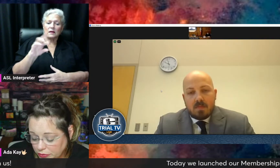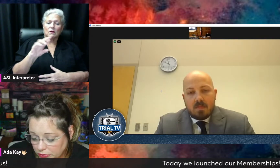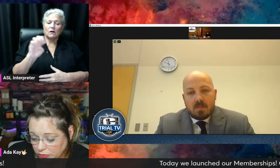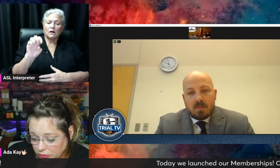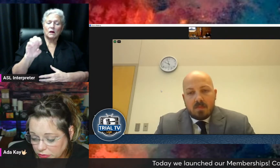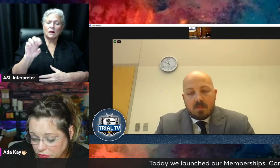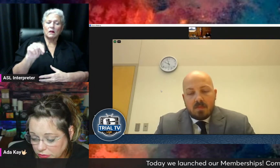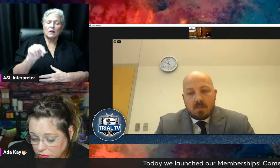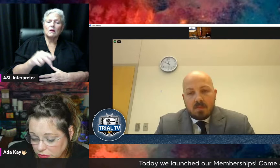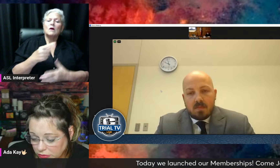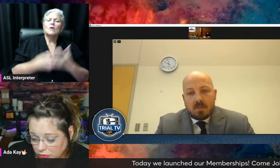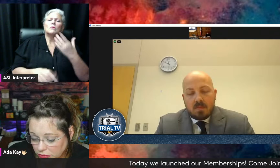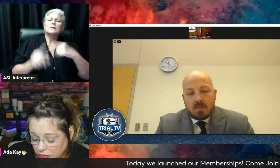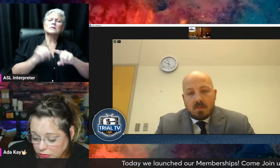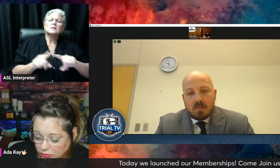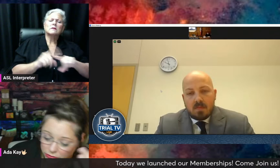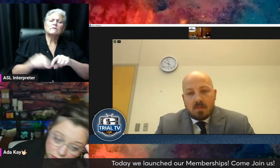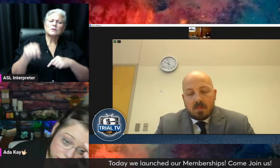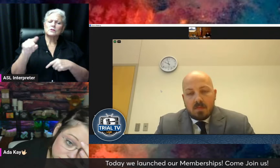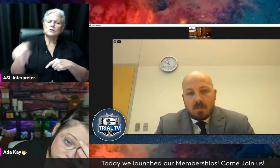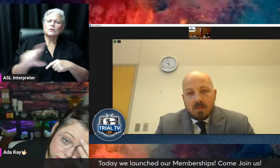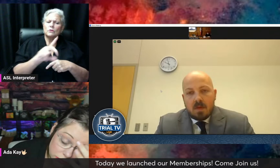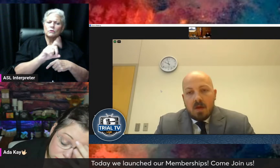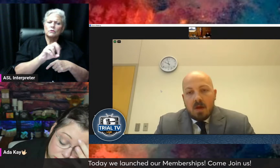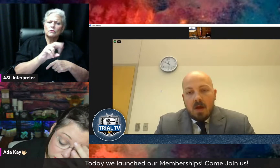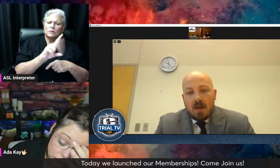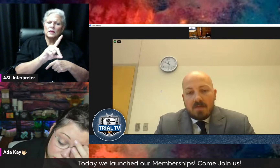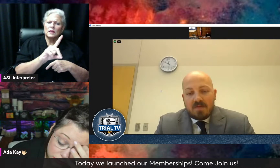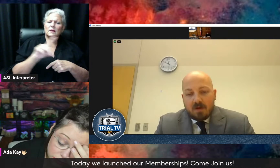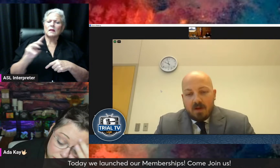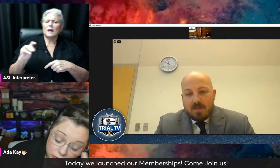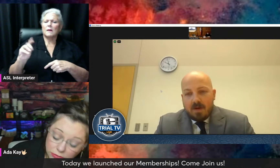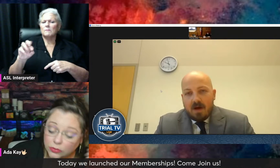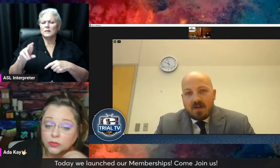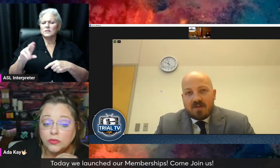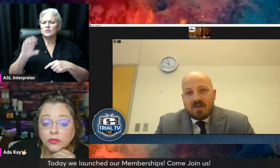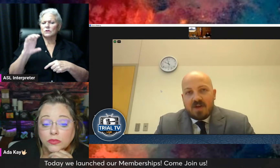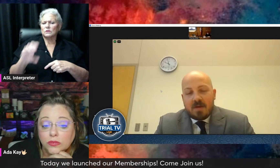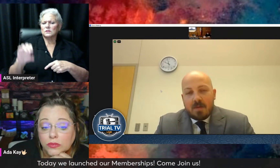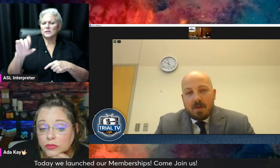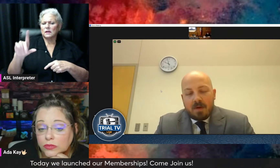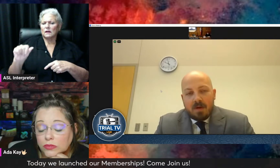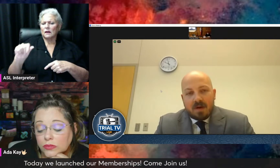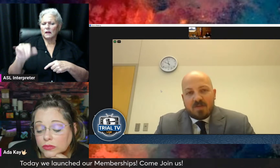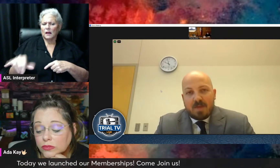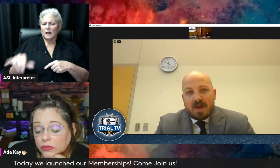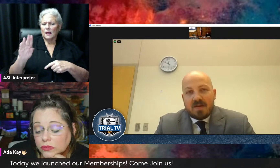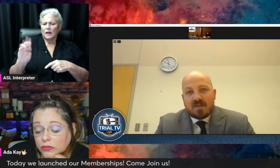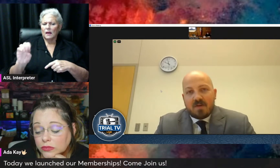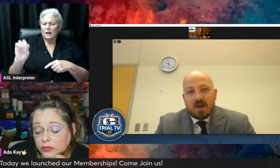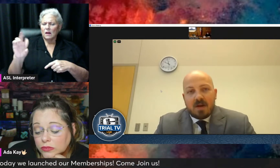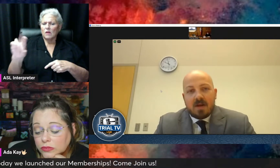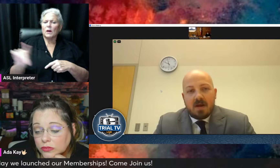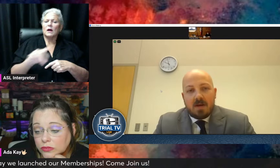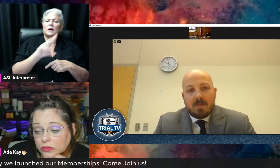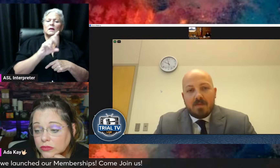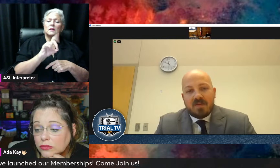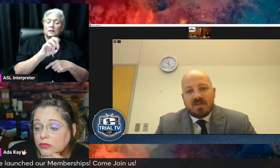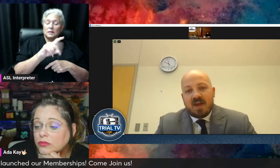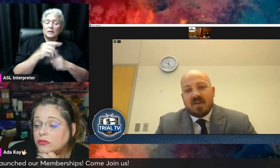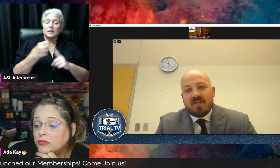Mr. Claybaugh did? Both of you tested urine. Mr. Claybaugh did what we call an expanded